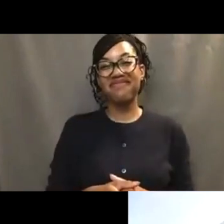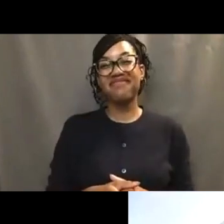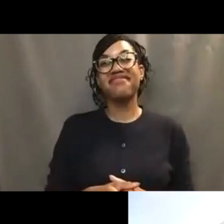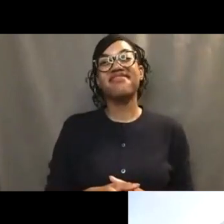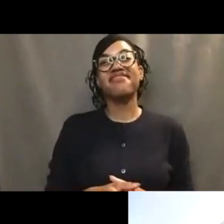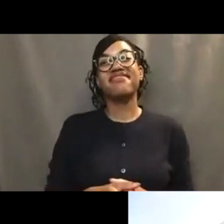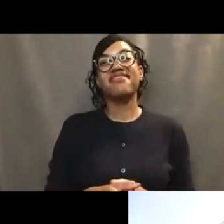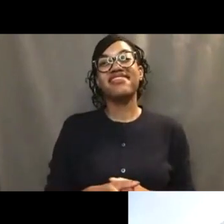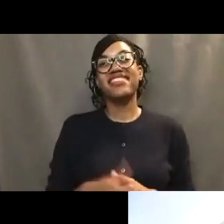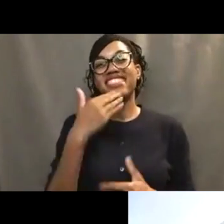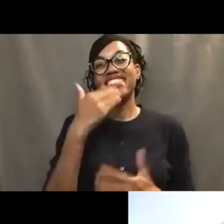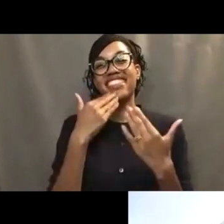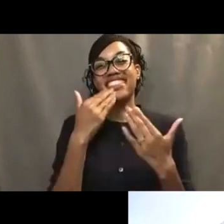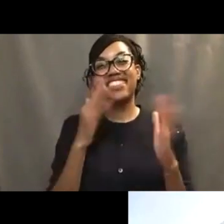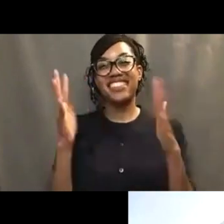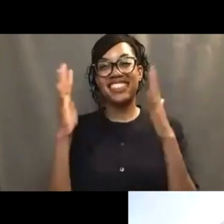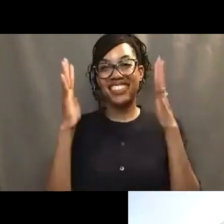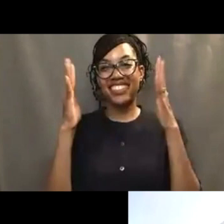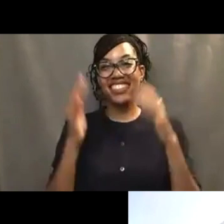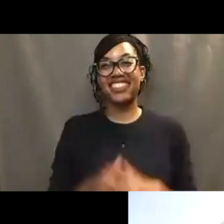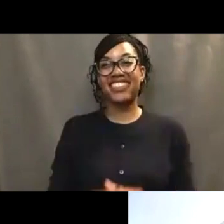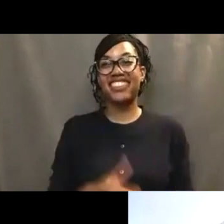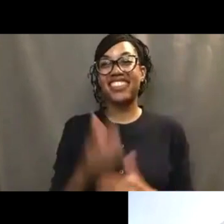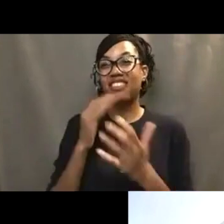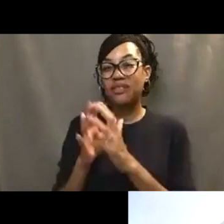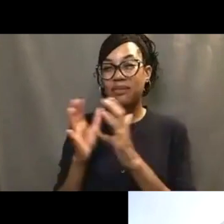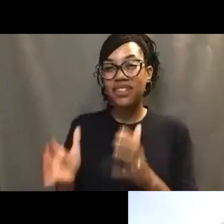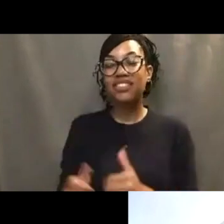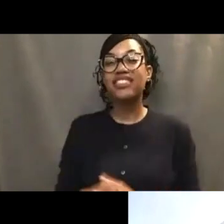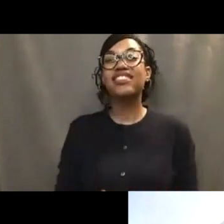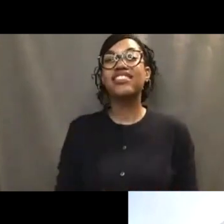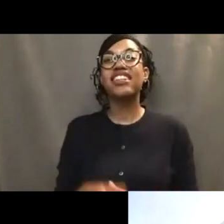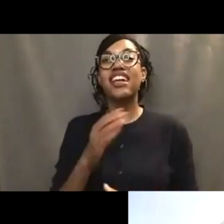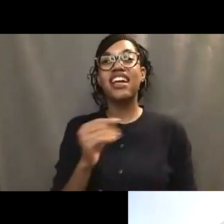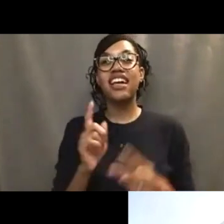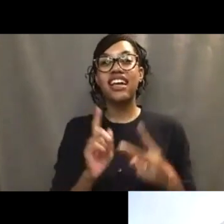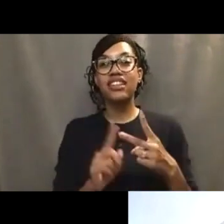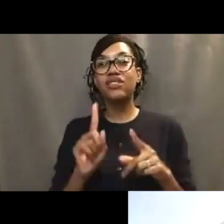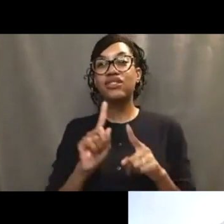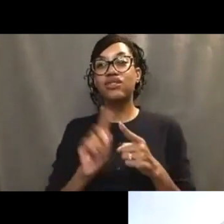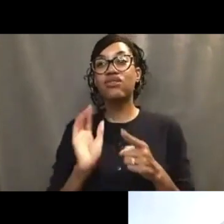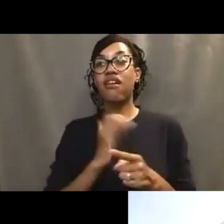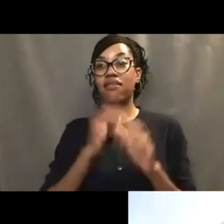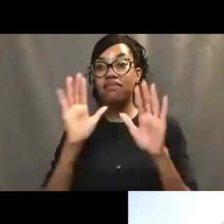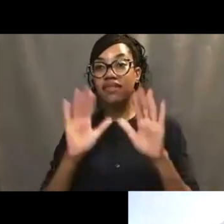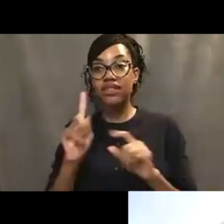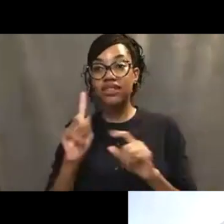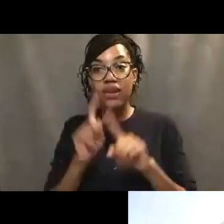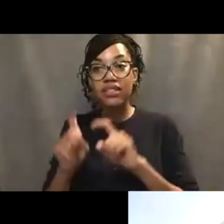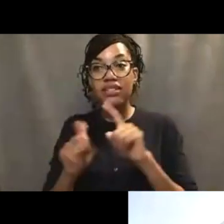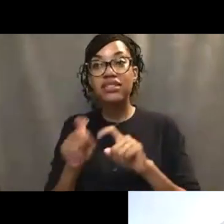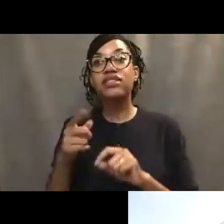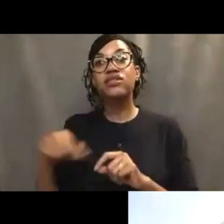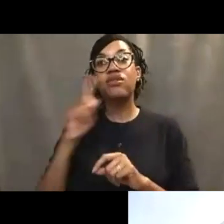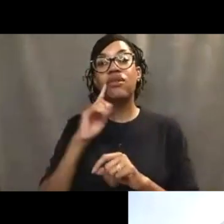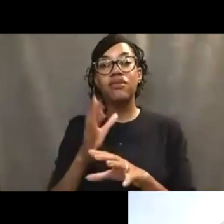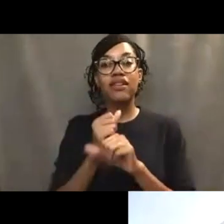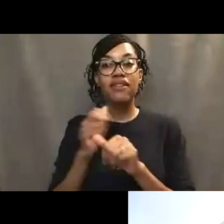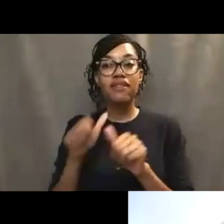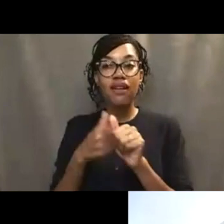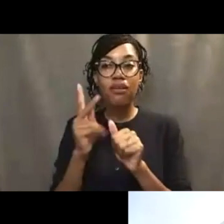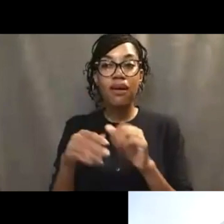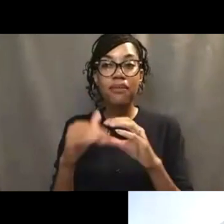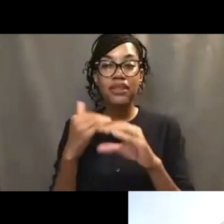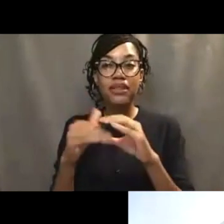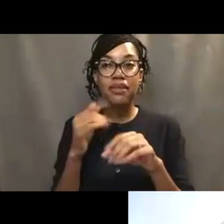interpreter. Thank you so much. Thank you to our amazing questions. You all will be receiving follow-up emails